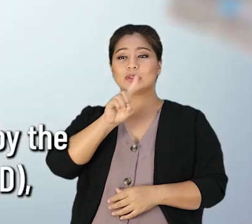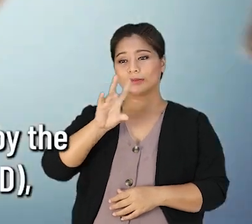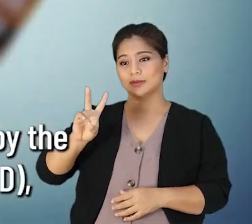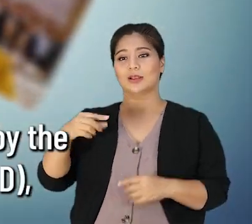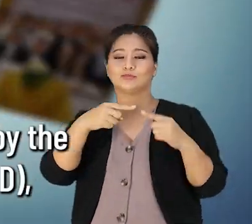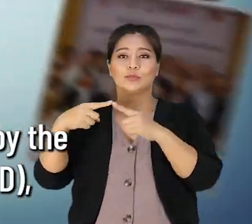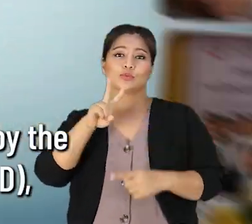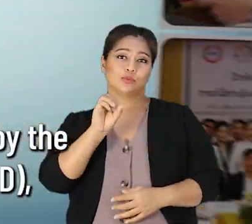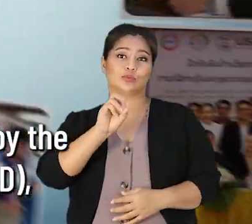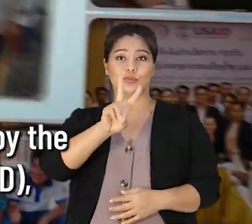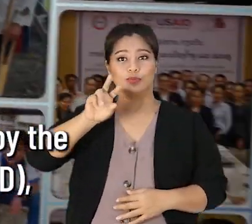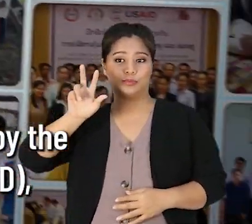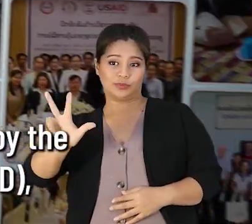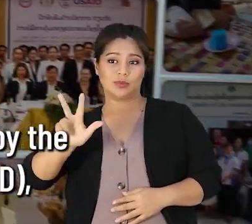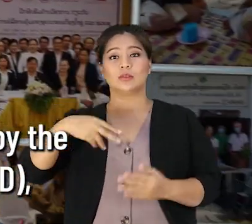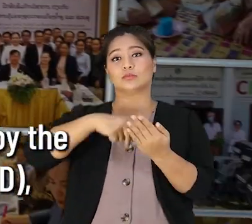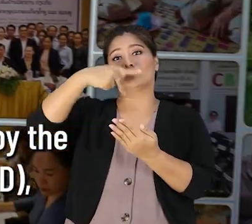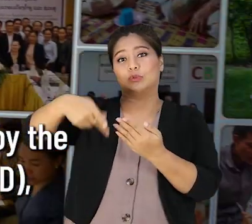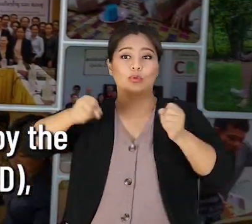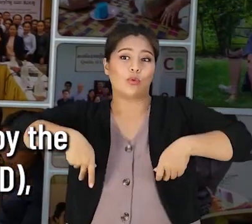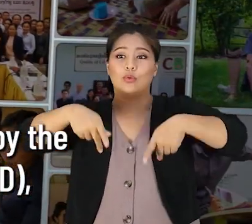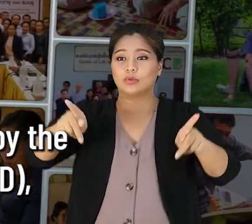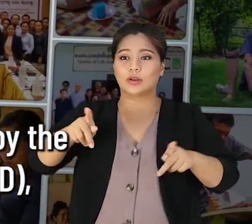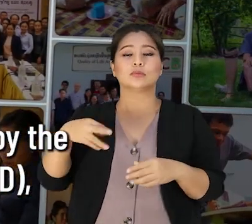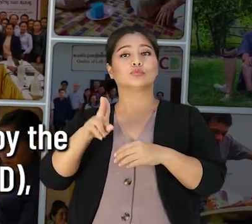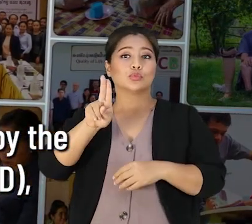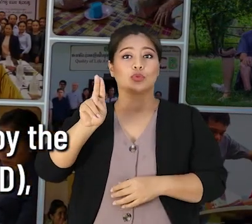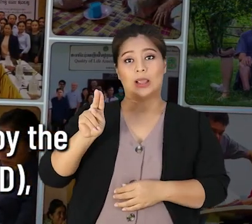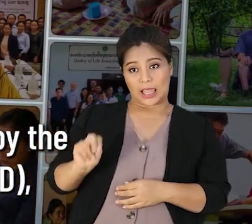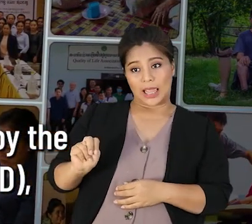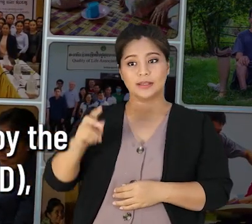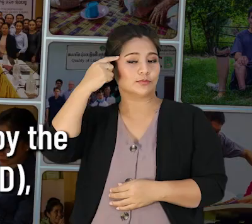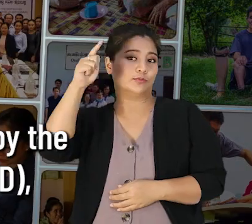From 2017 to 2023, the Okard Project,